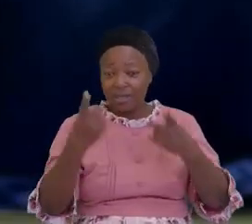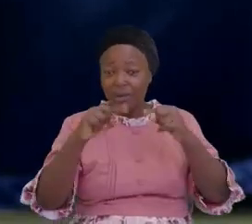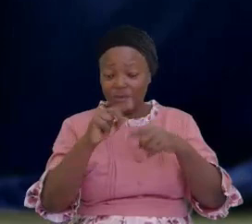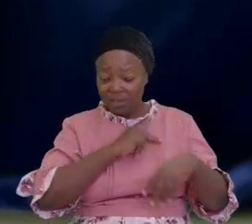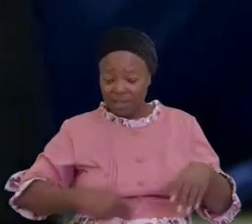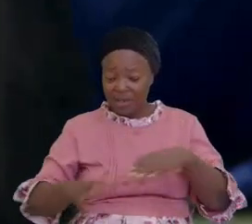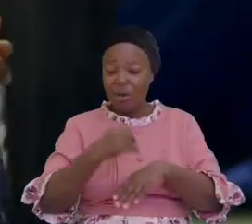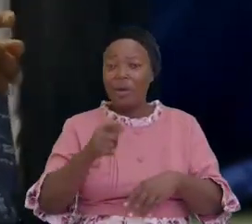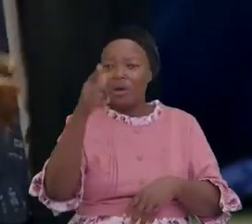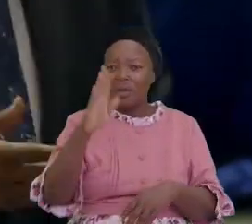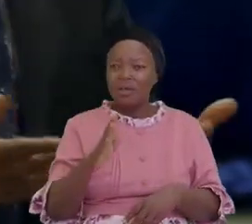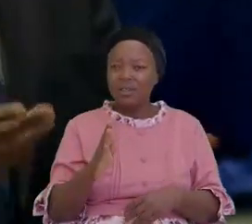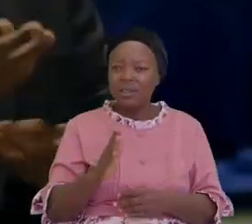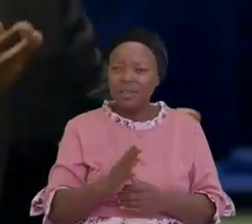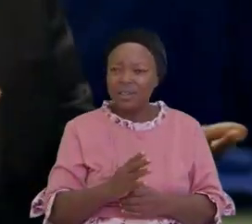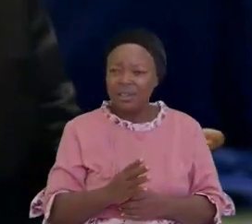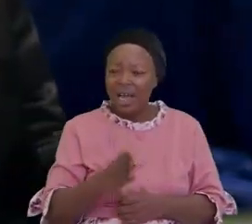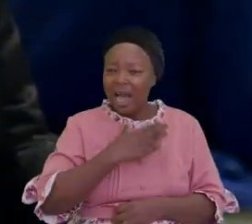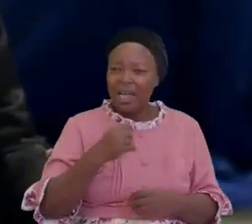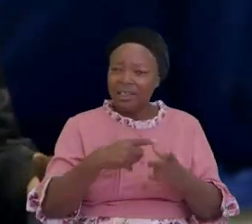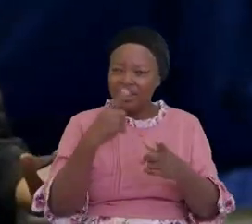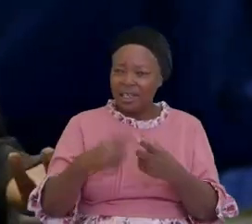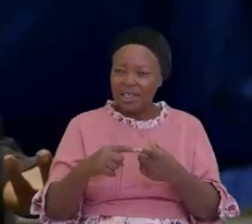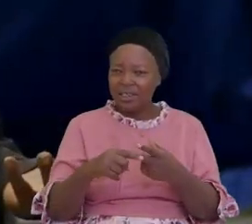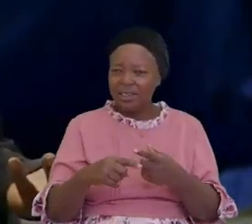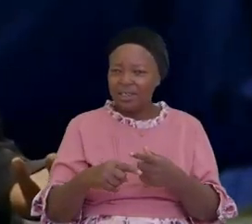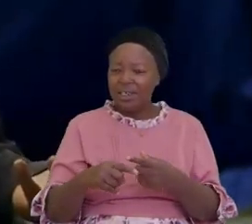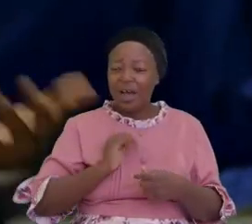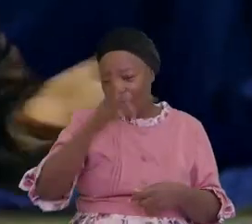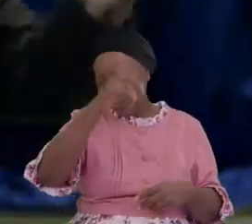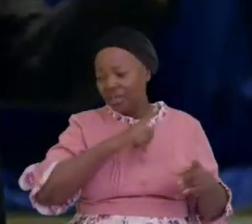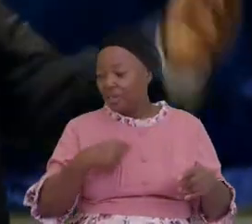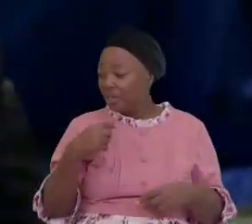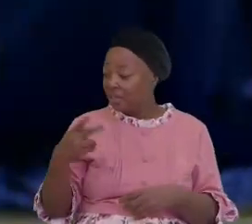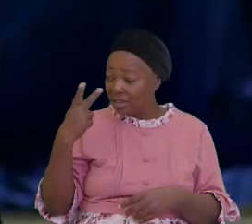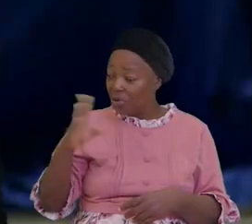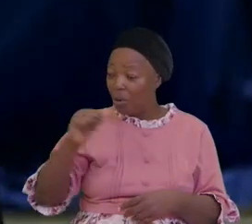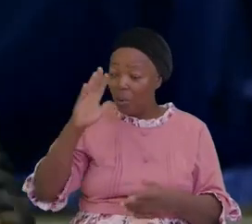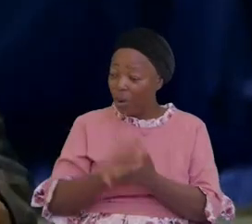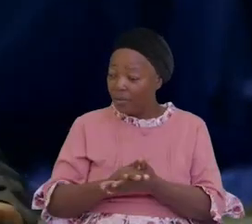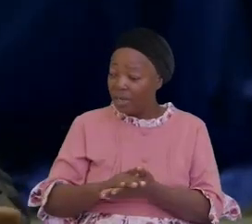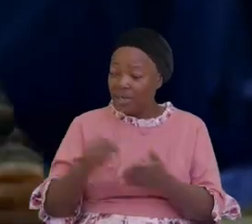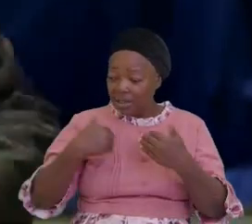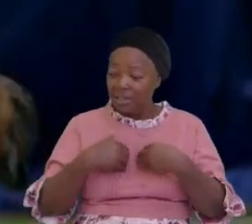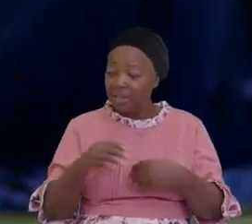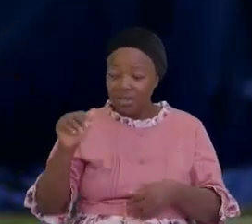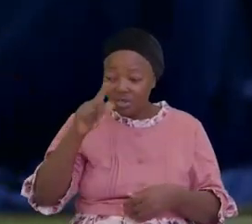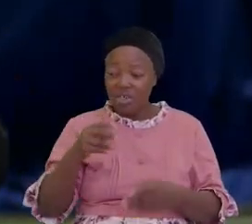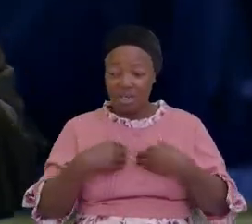God. And then I said, look at your wife. She's come into the kingdom of